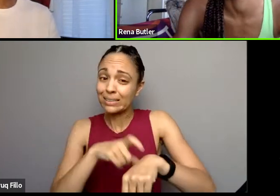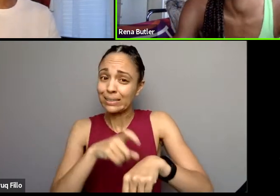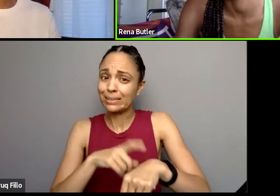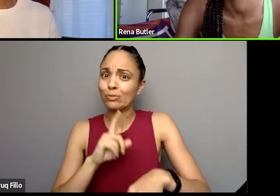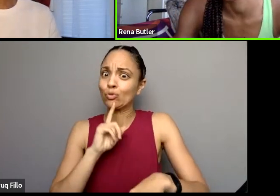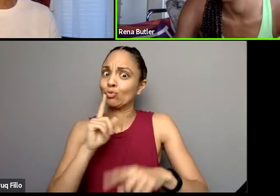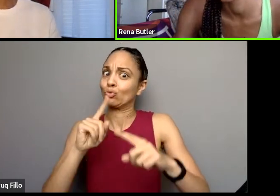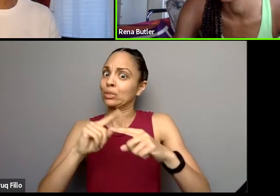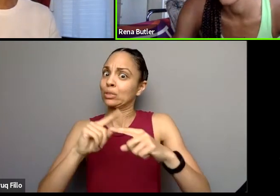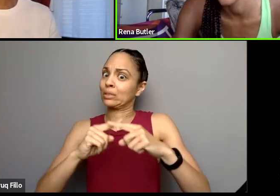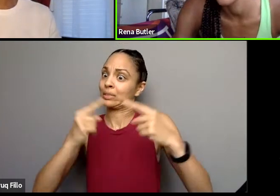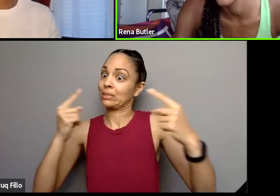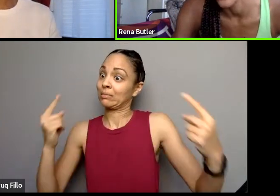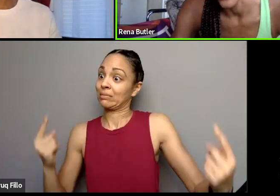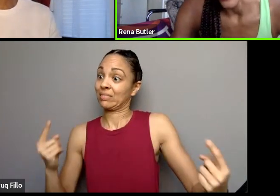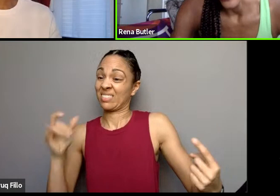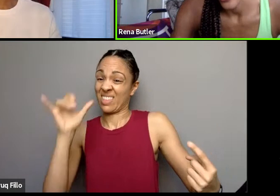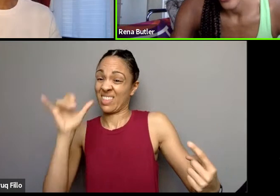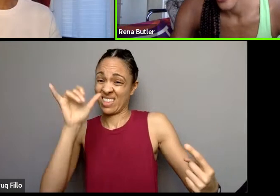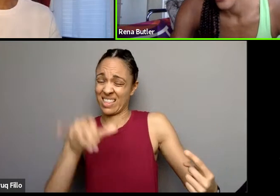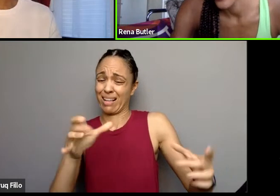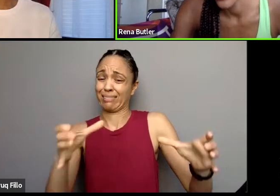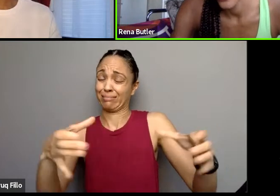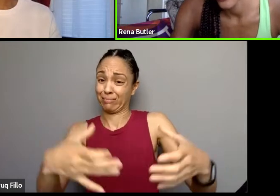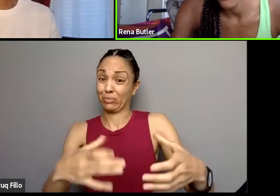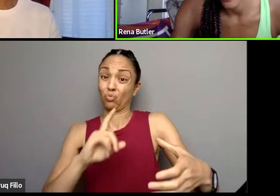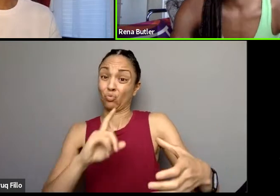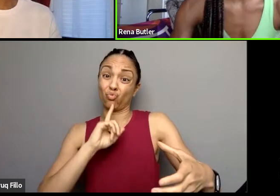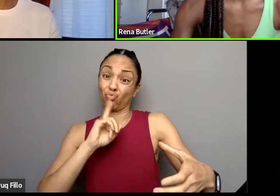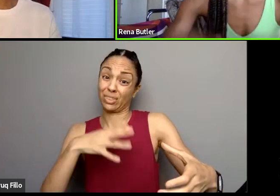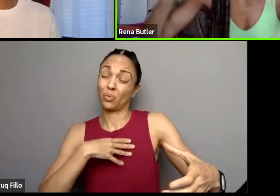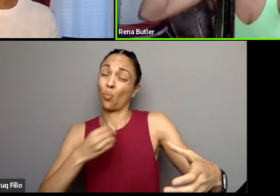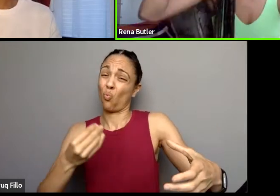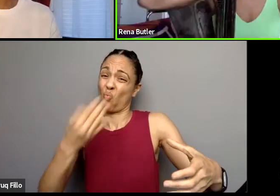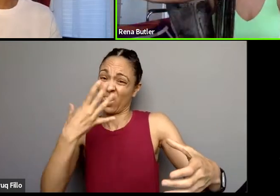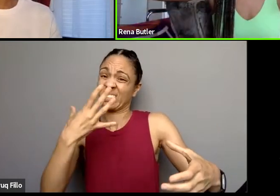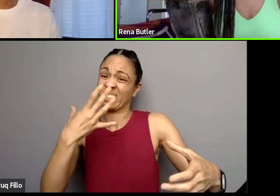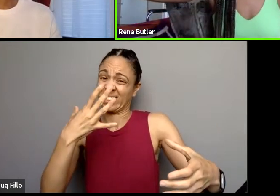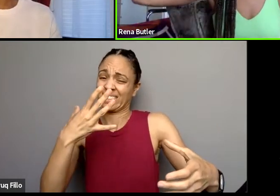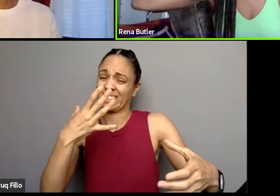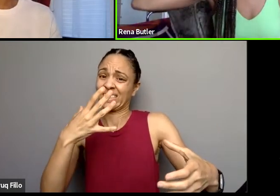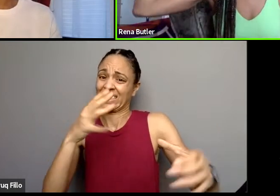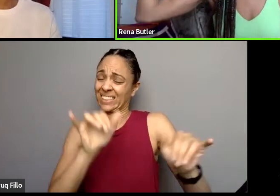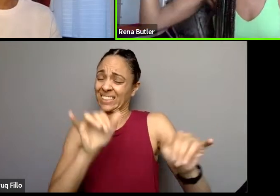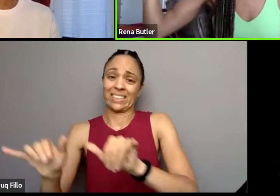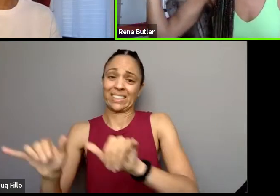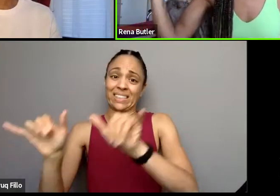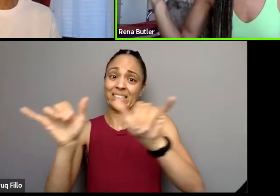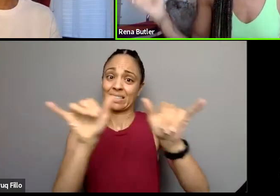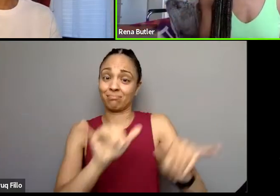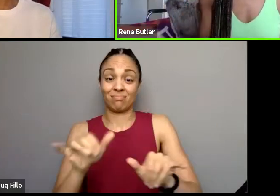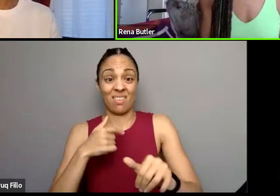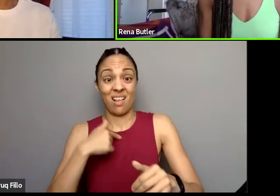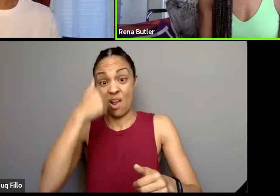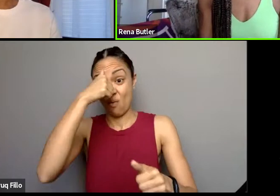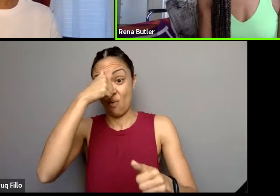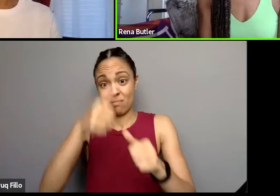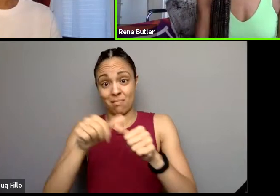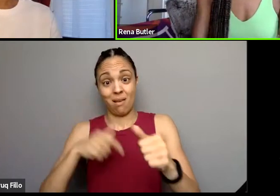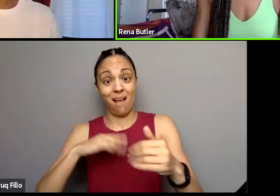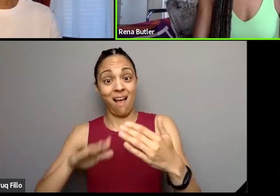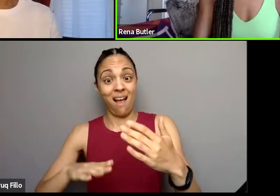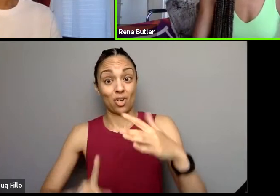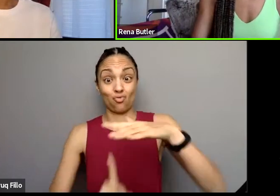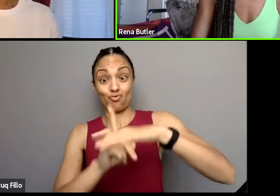much a homogenized space. And my coming in, I remember the first day I came with my hair out to here, I was like,